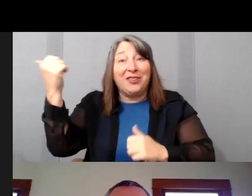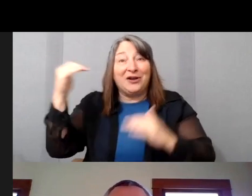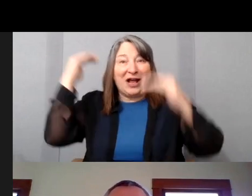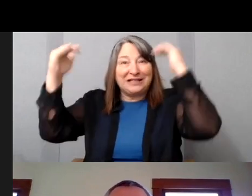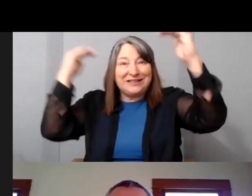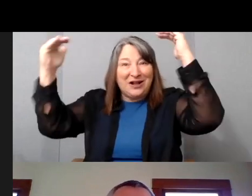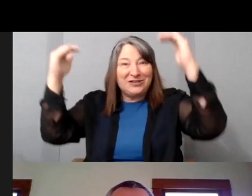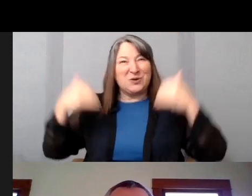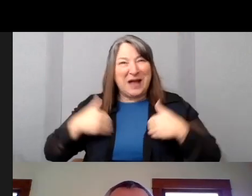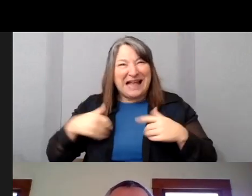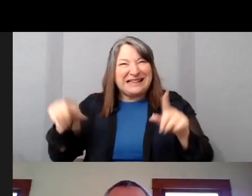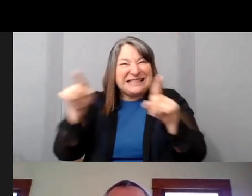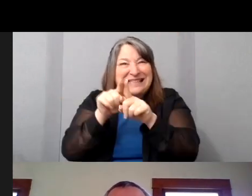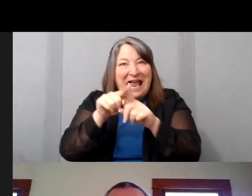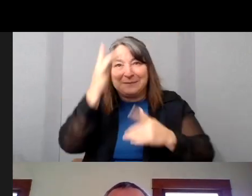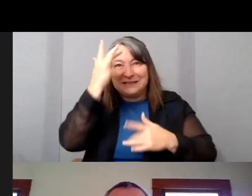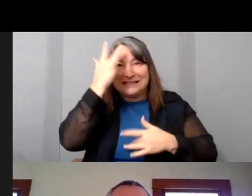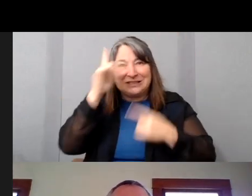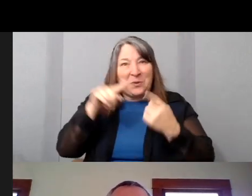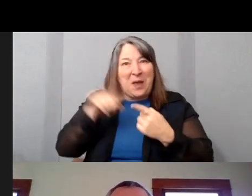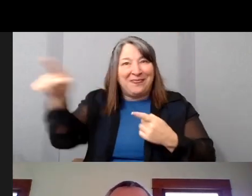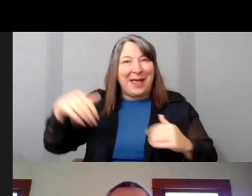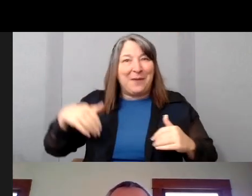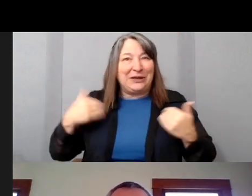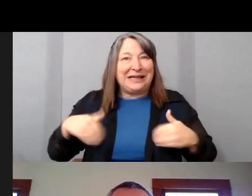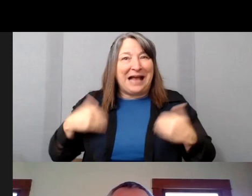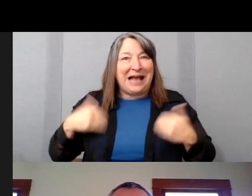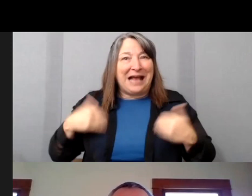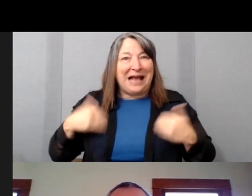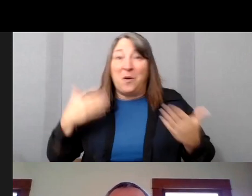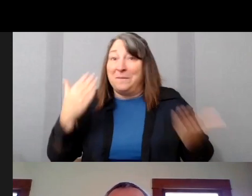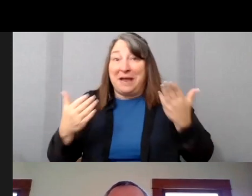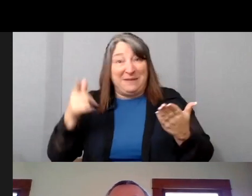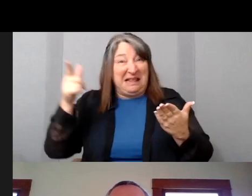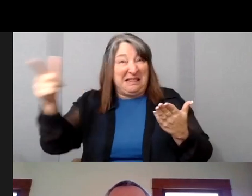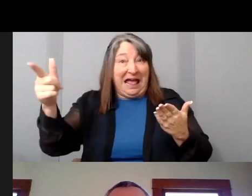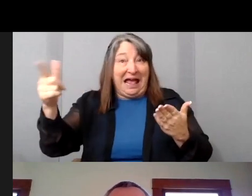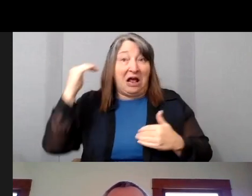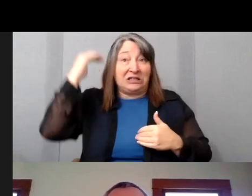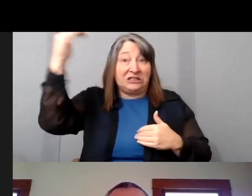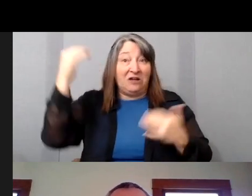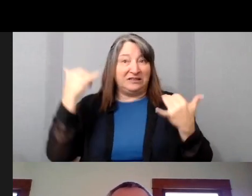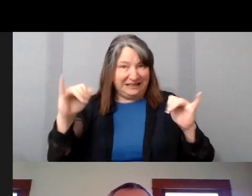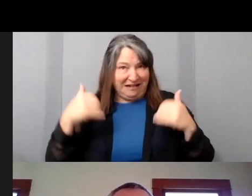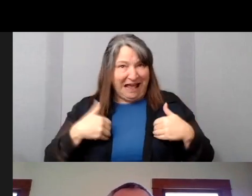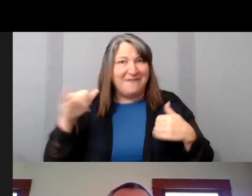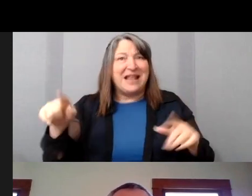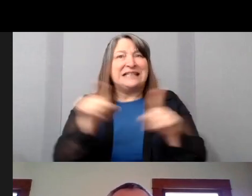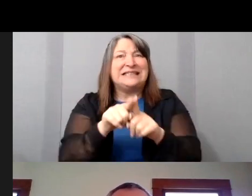through it, and or maybe are still dealing with it today, and kind of normalizing that